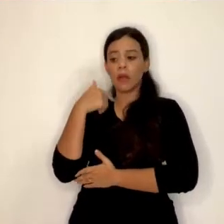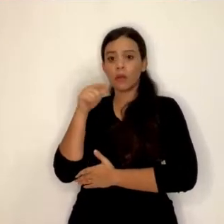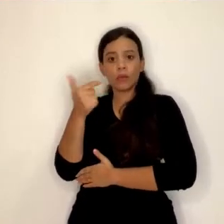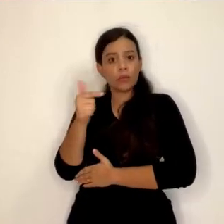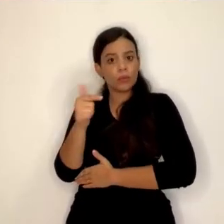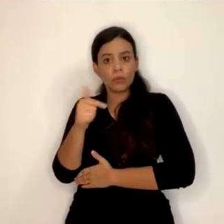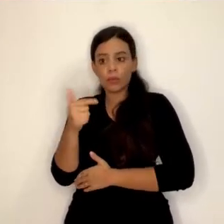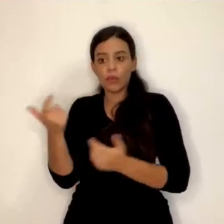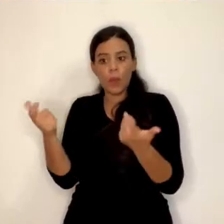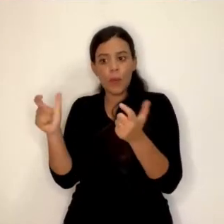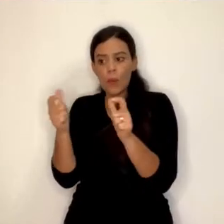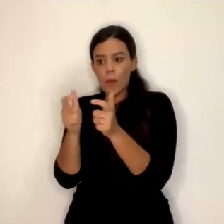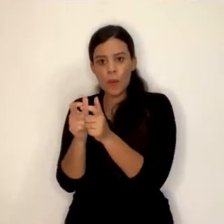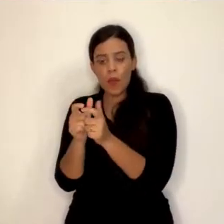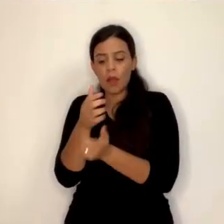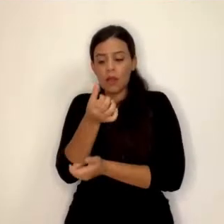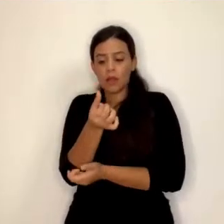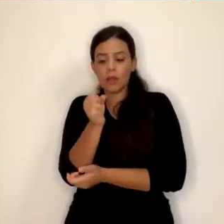and shameful.